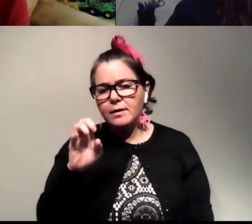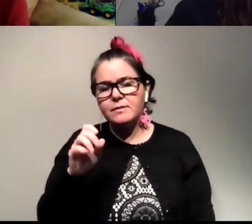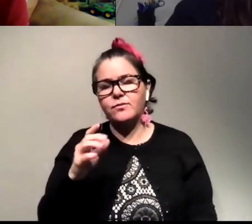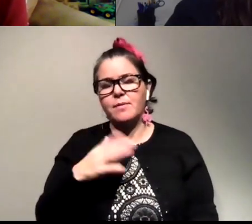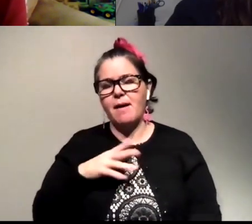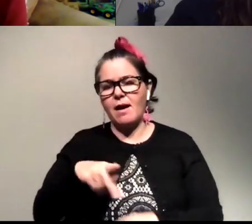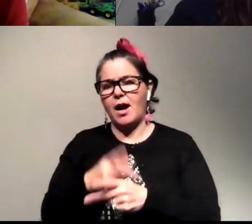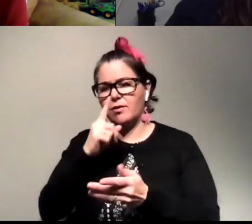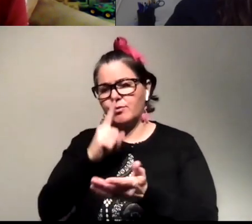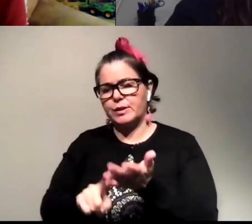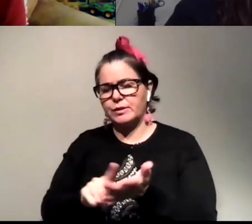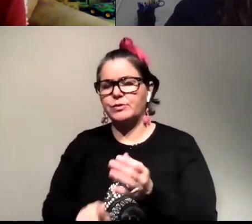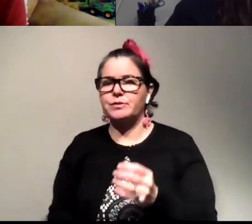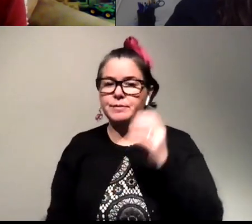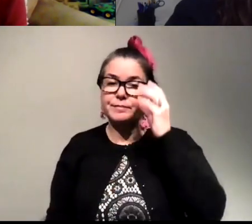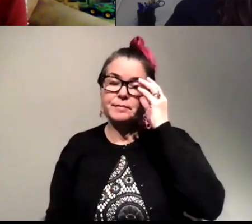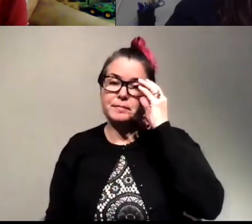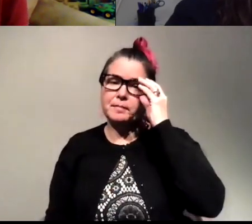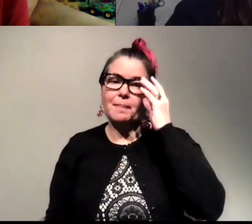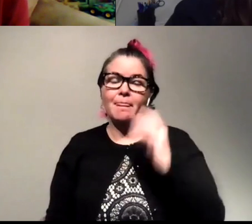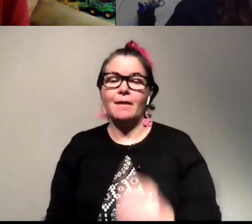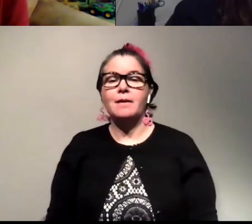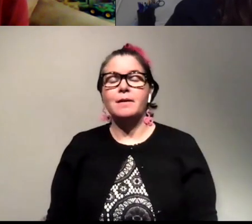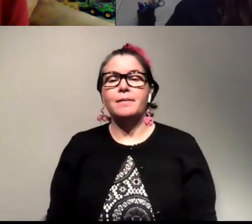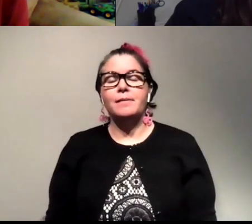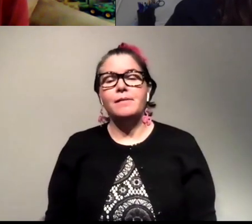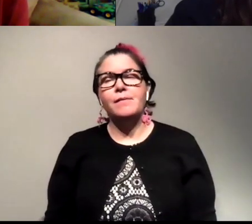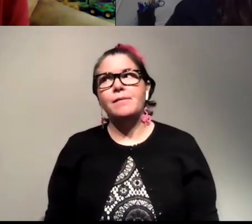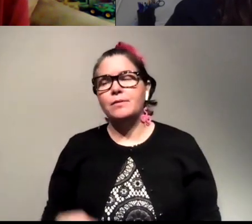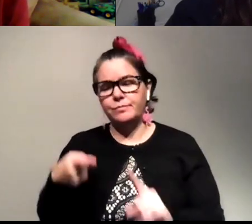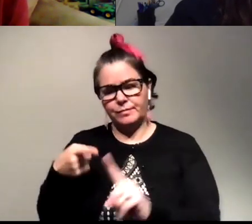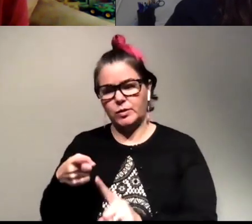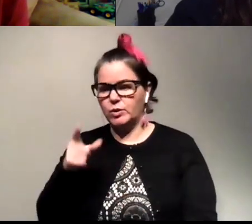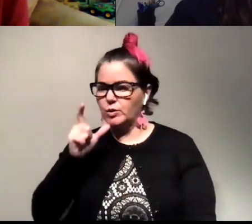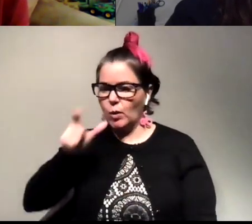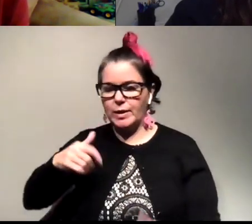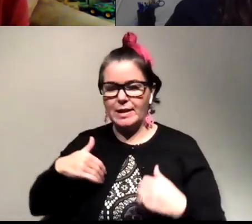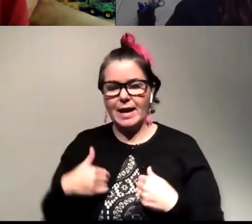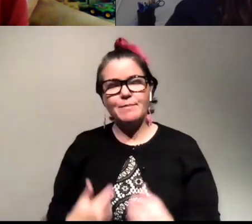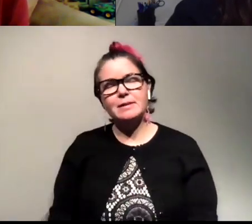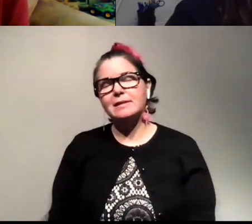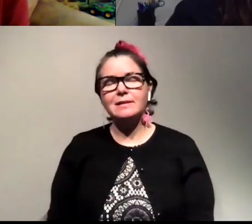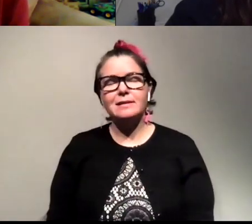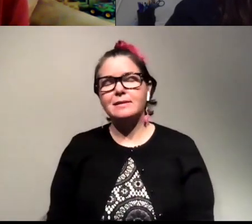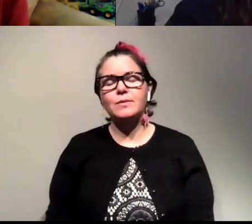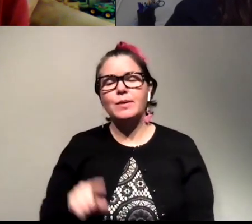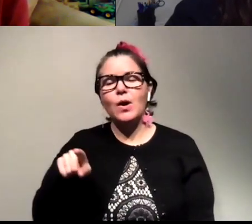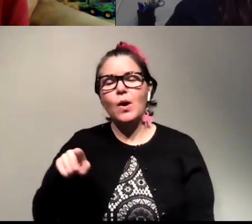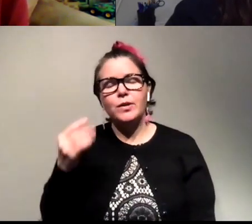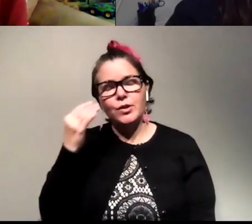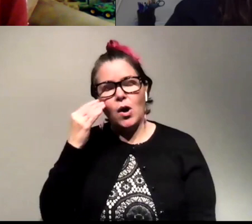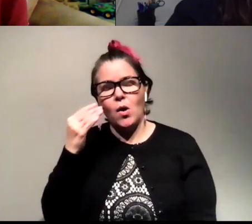do. As far as not needing animals, we only know so much right